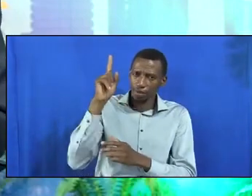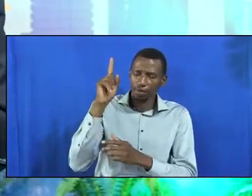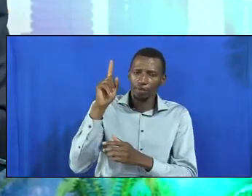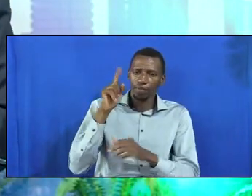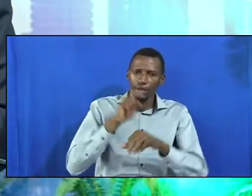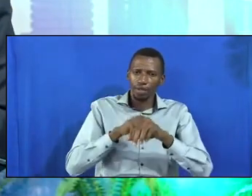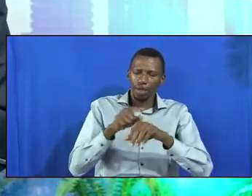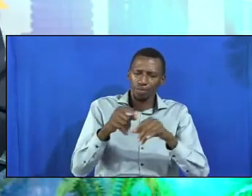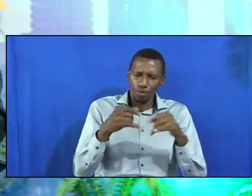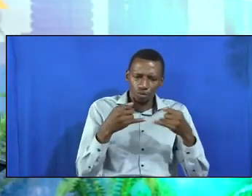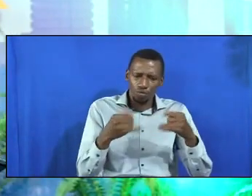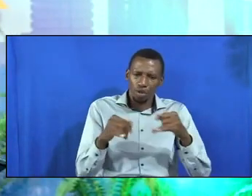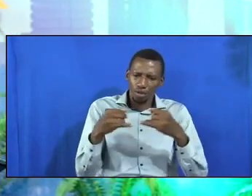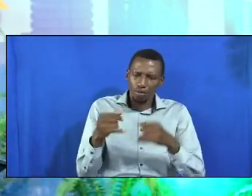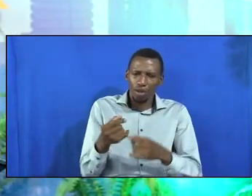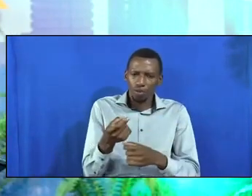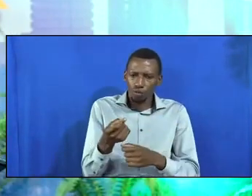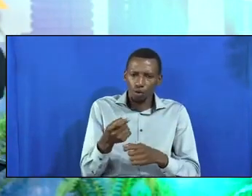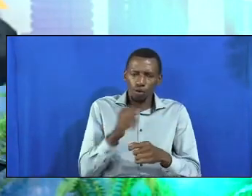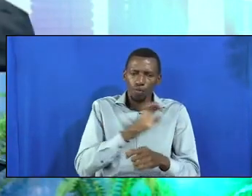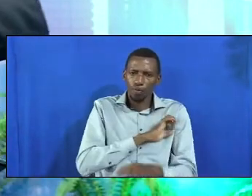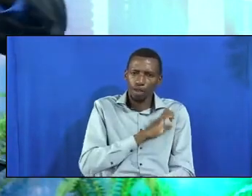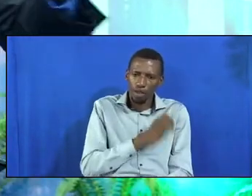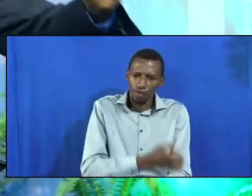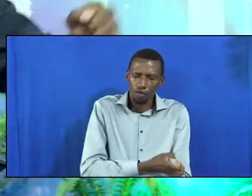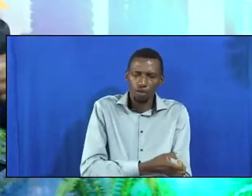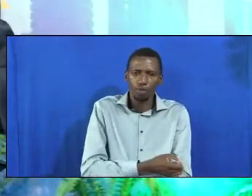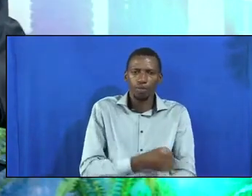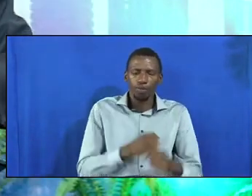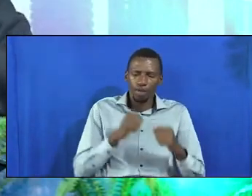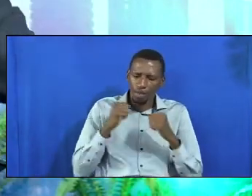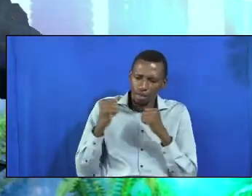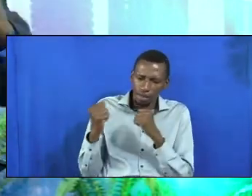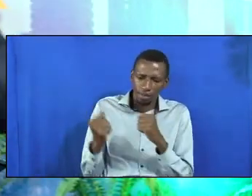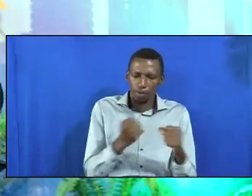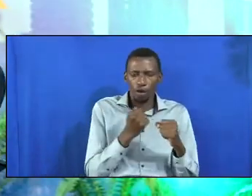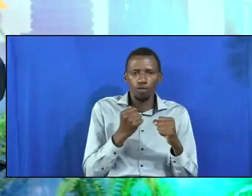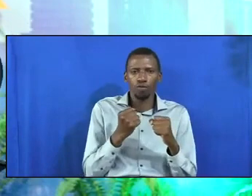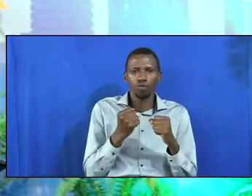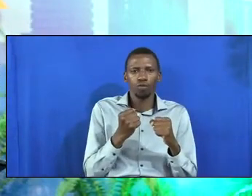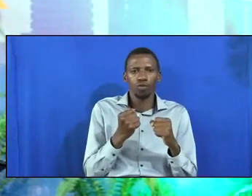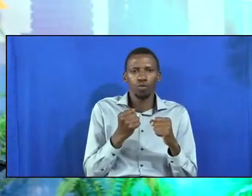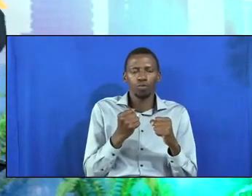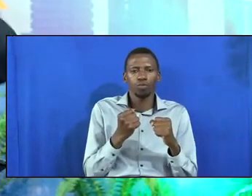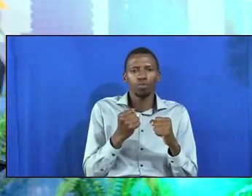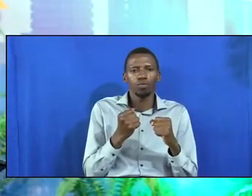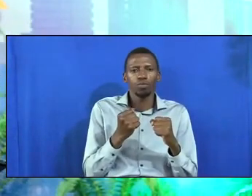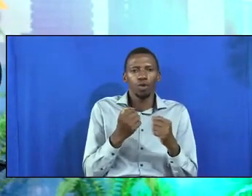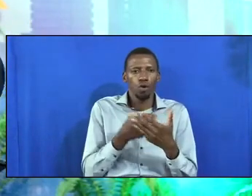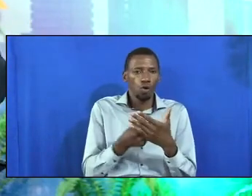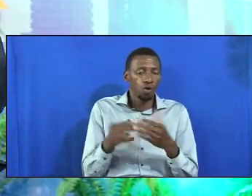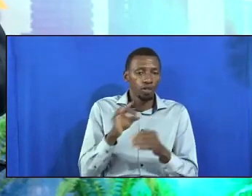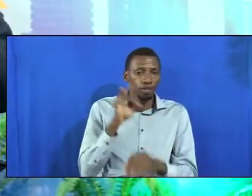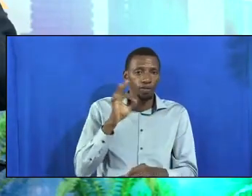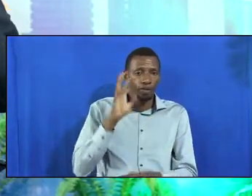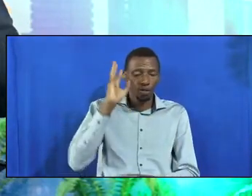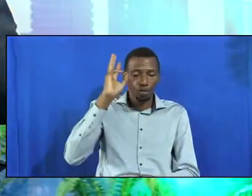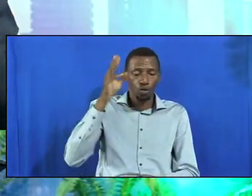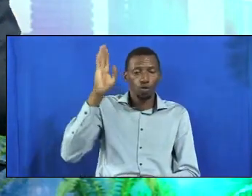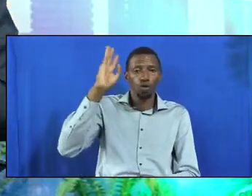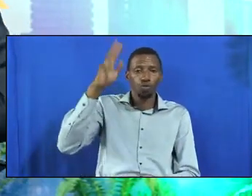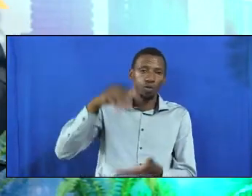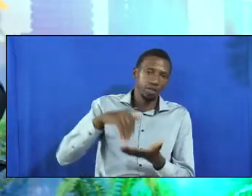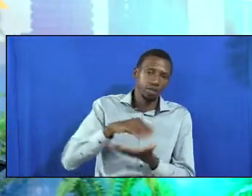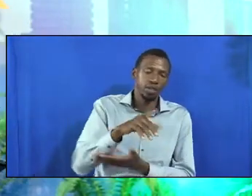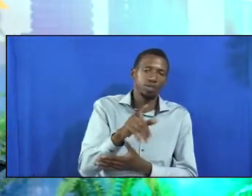faint efforts, you are struggling with sin, the most powerful agents of the Holy Spirit, God will send that, whether the